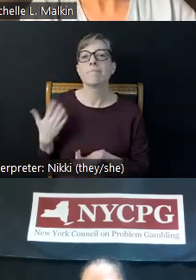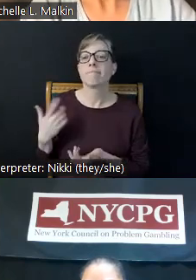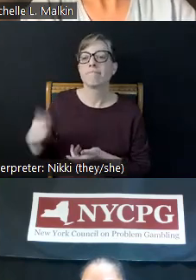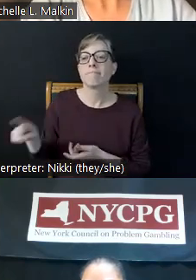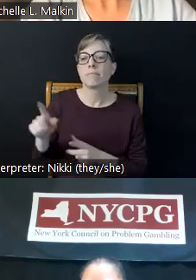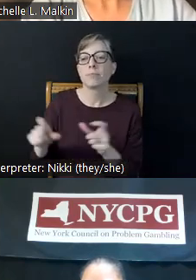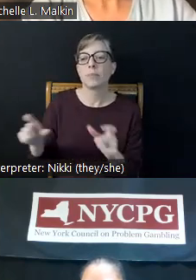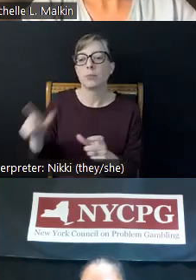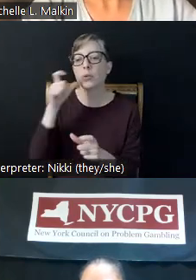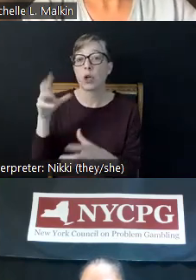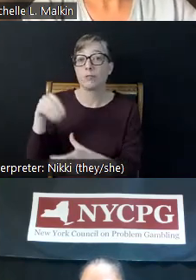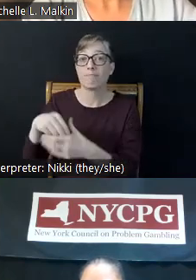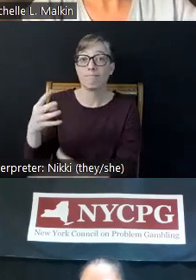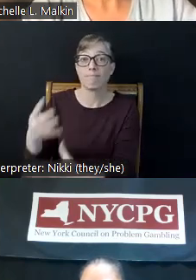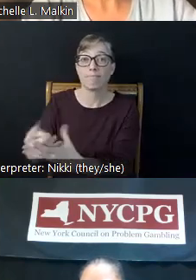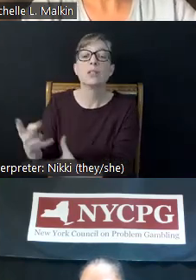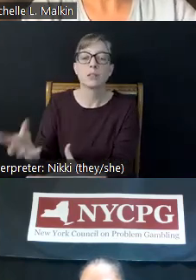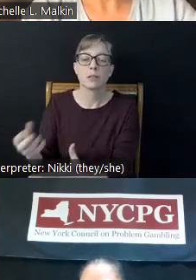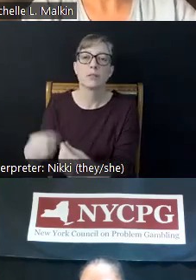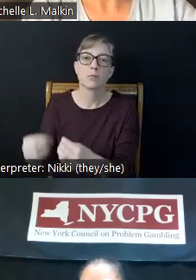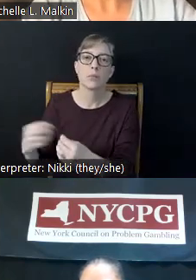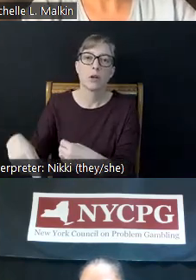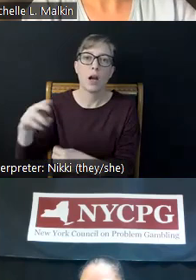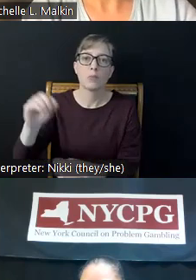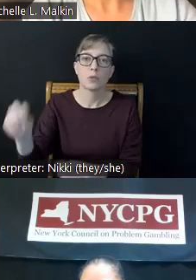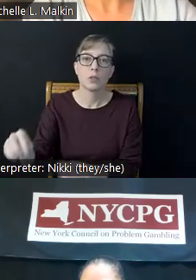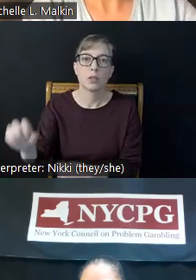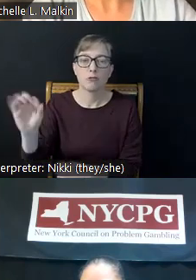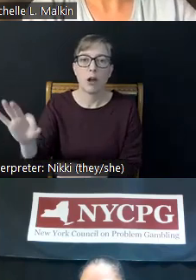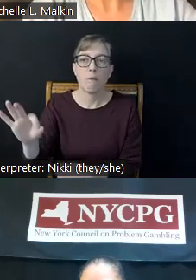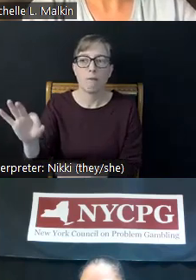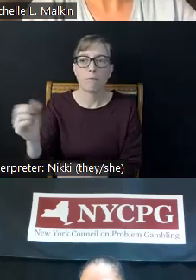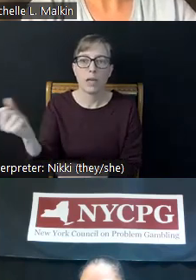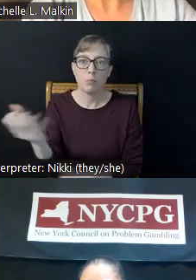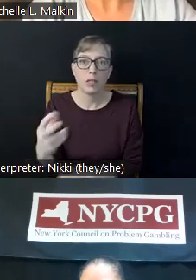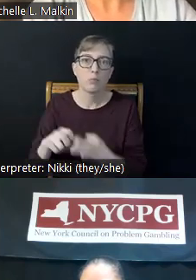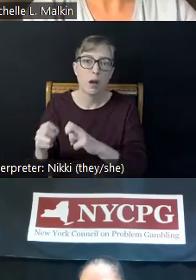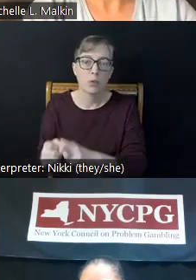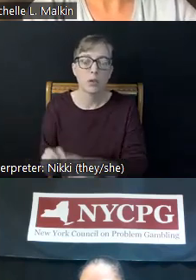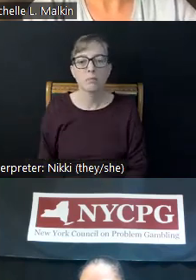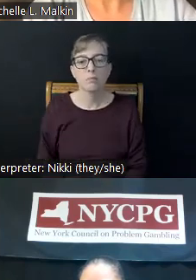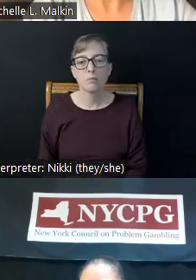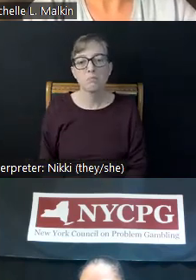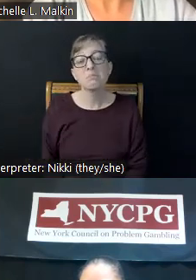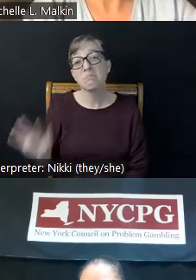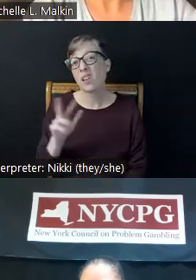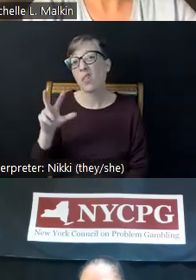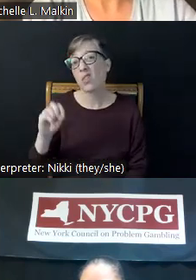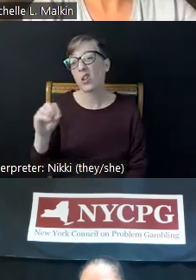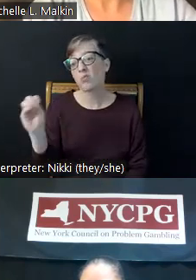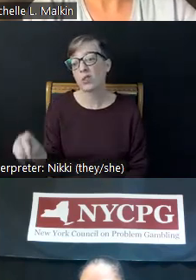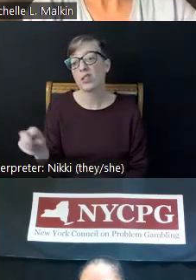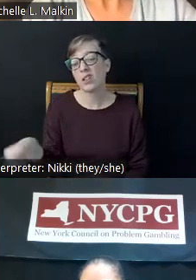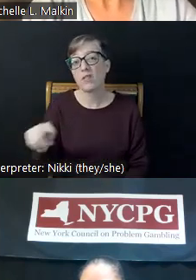gambling. Some studies have shown up to 30% of those people incarcerated in the United States may have a problem gambling. And as I